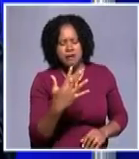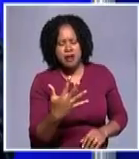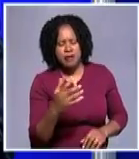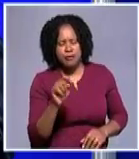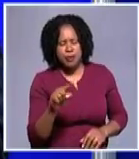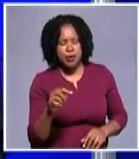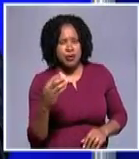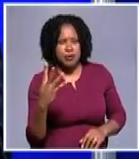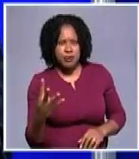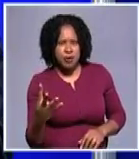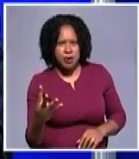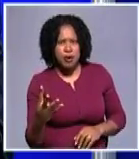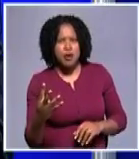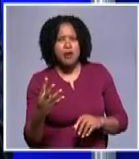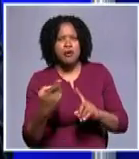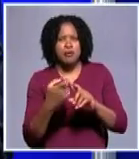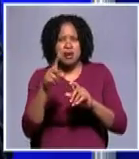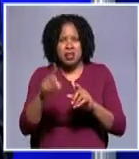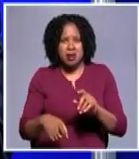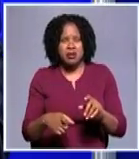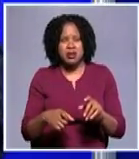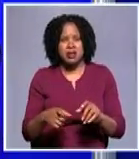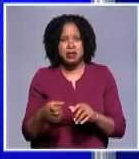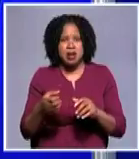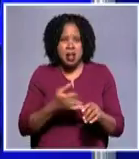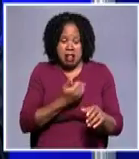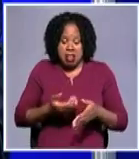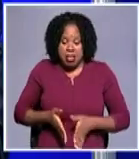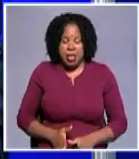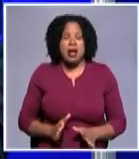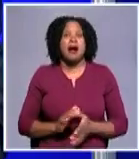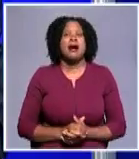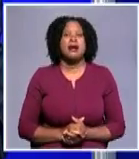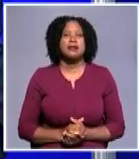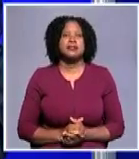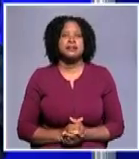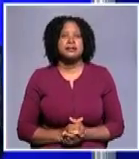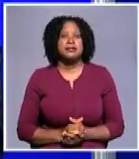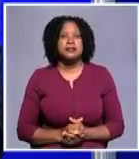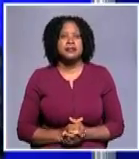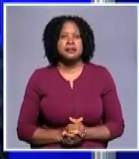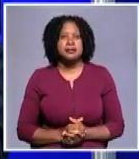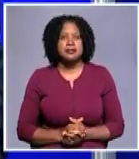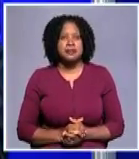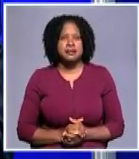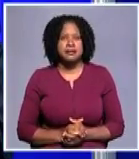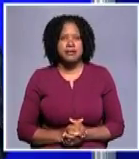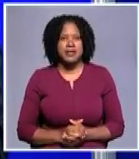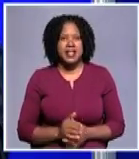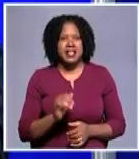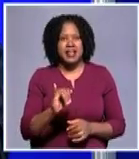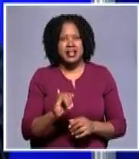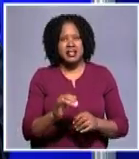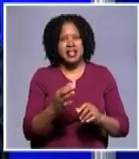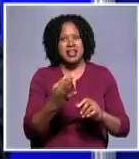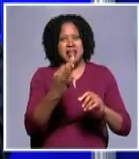45.4 per 1,000 live births. Now, that ranks about the ninth in the